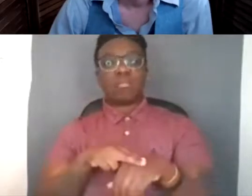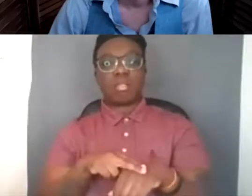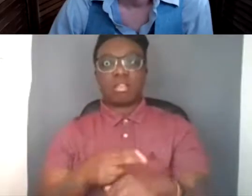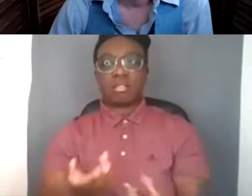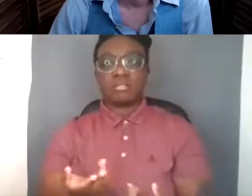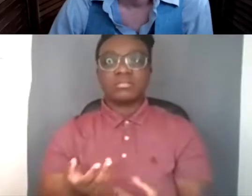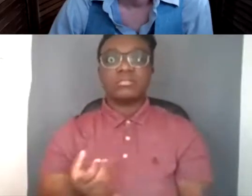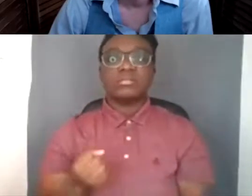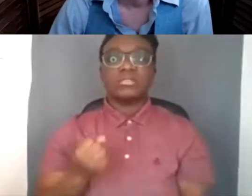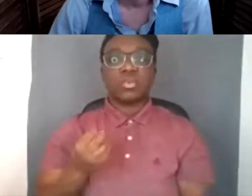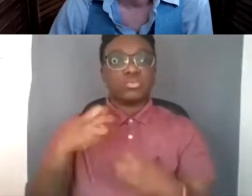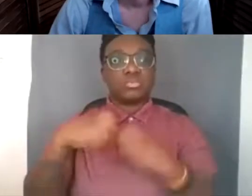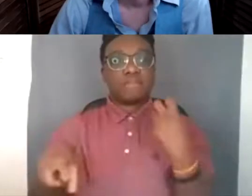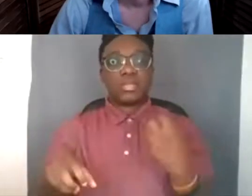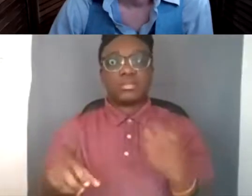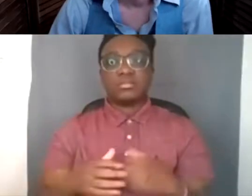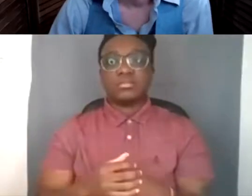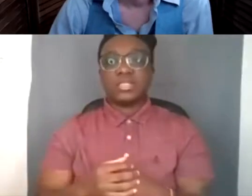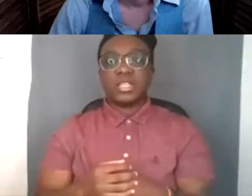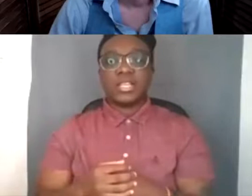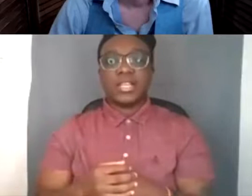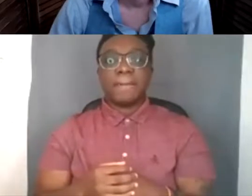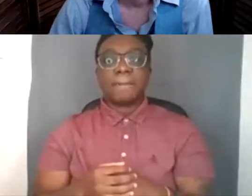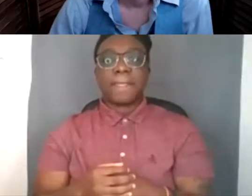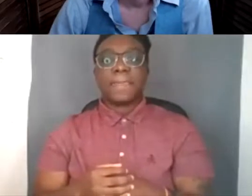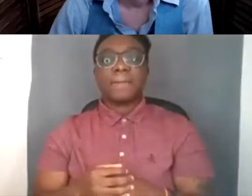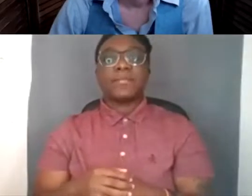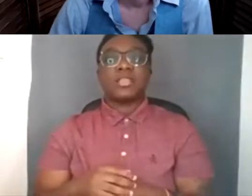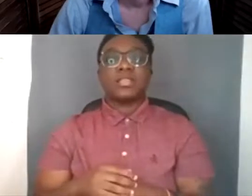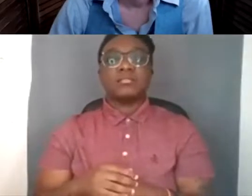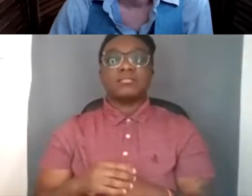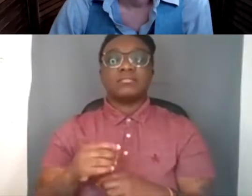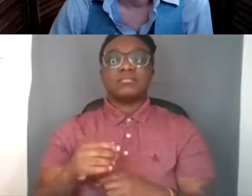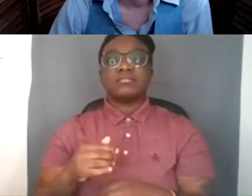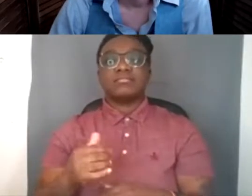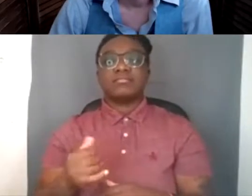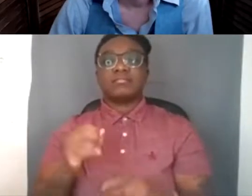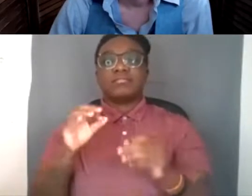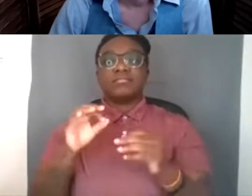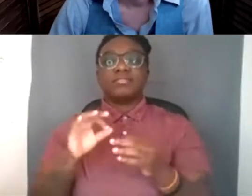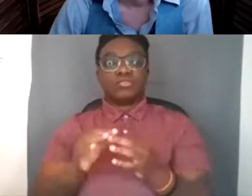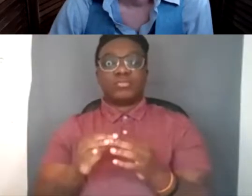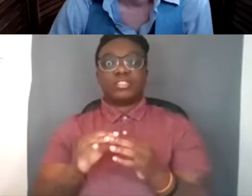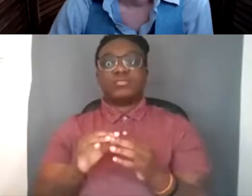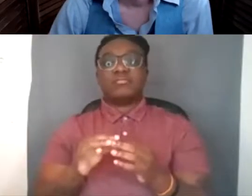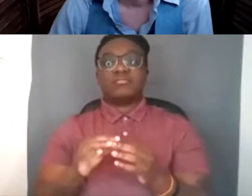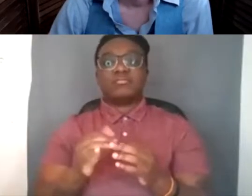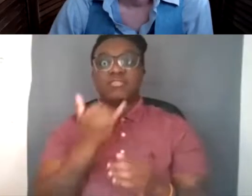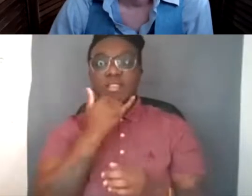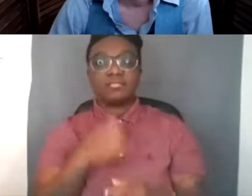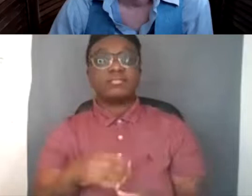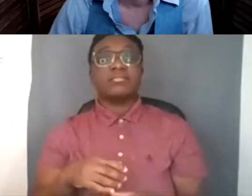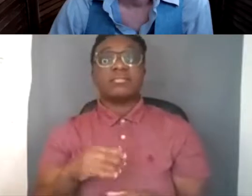difficult and different from me, then it was harder for me to do. This was very, very easy. And I